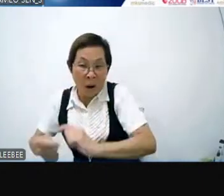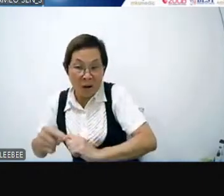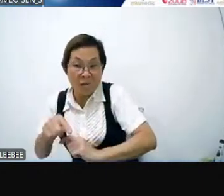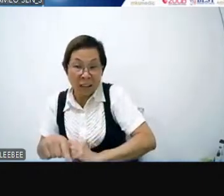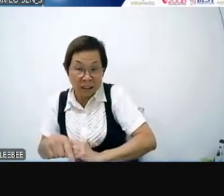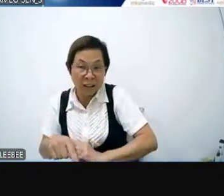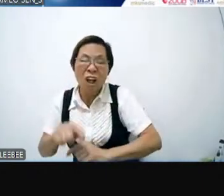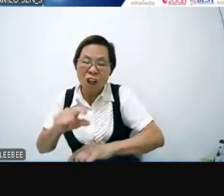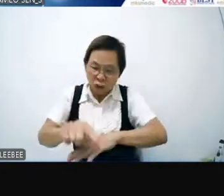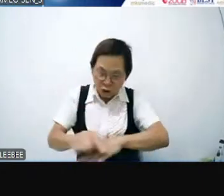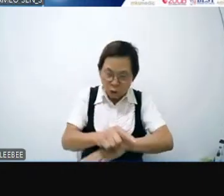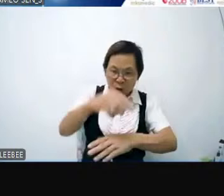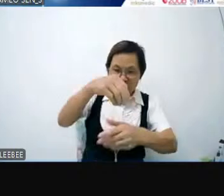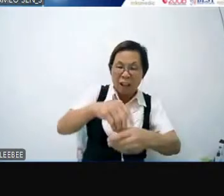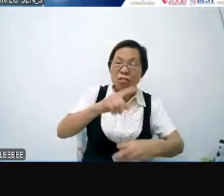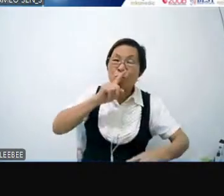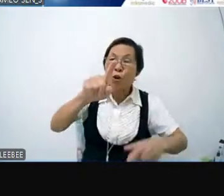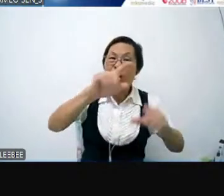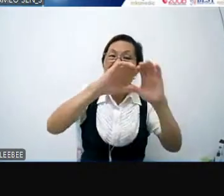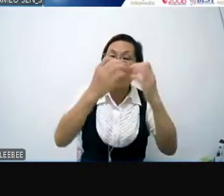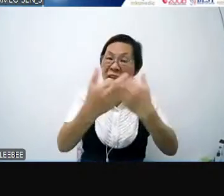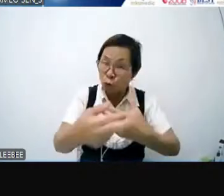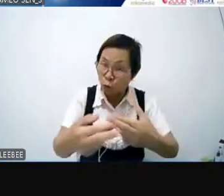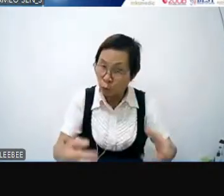are applied in real classrooms.